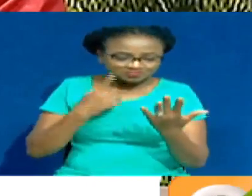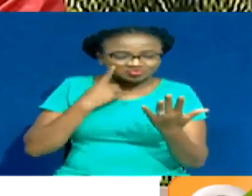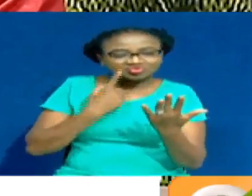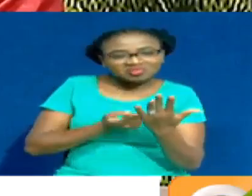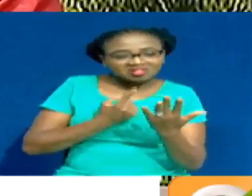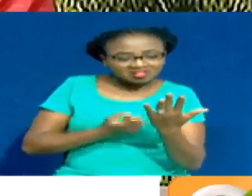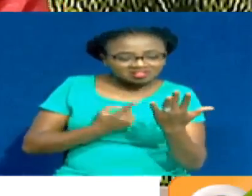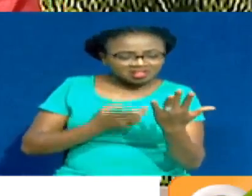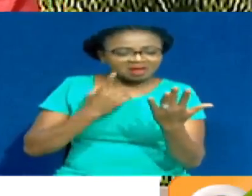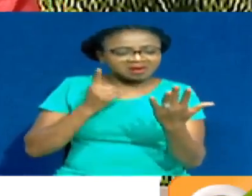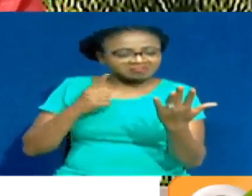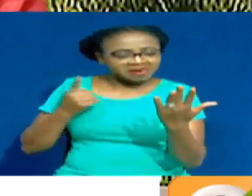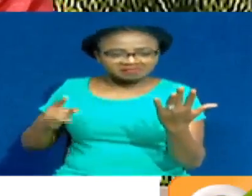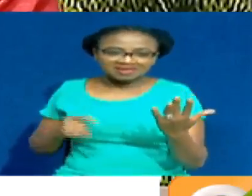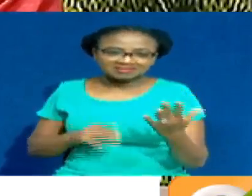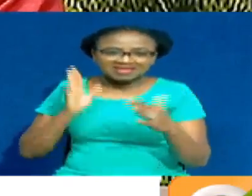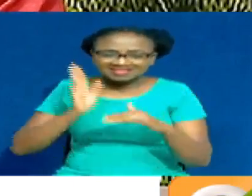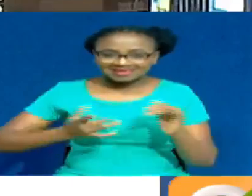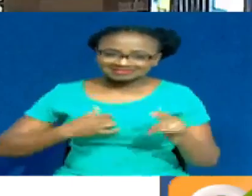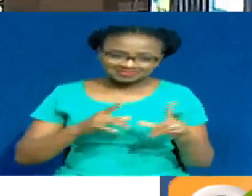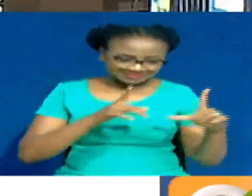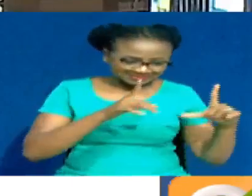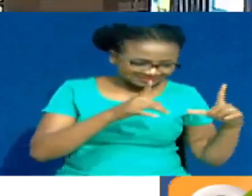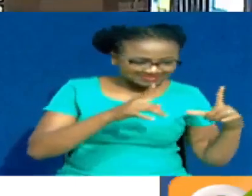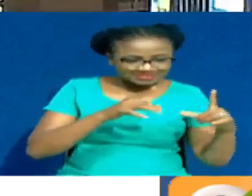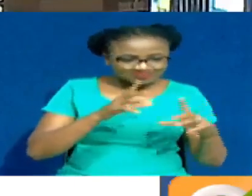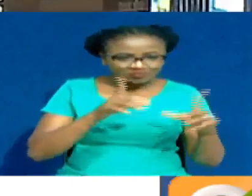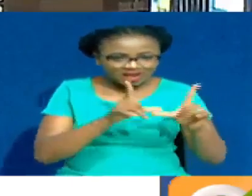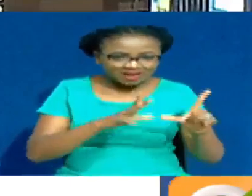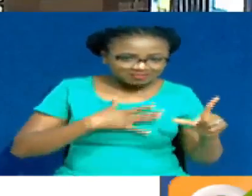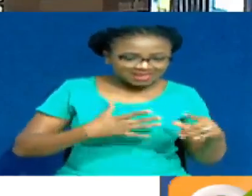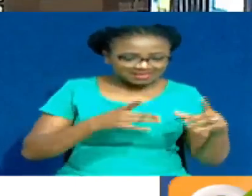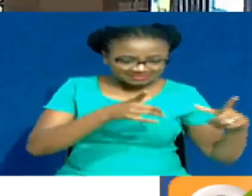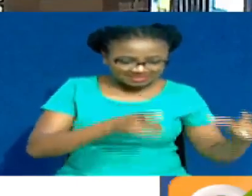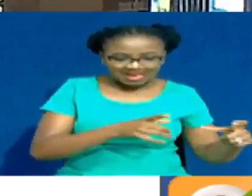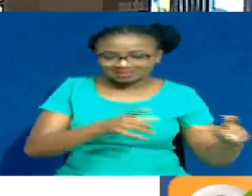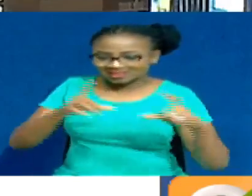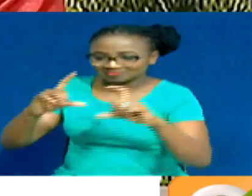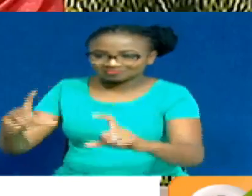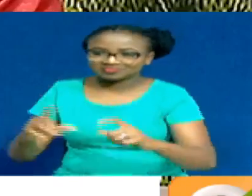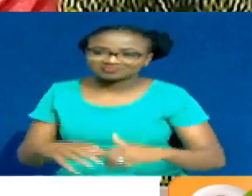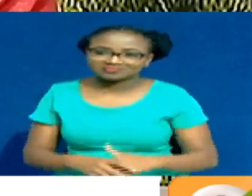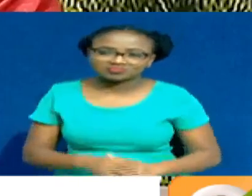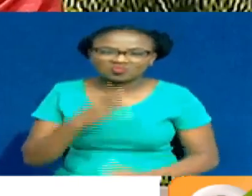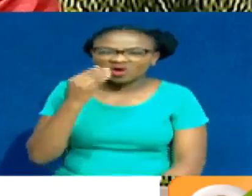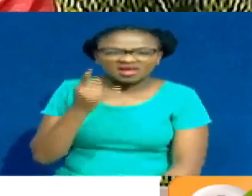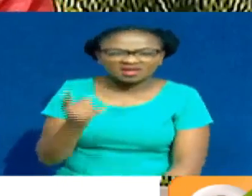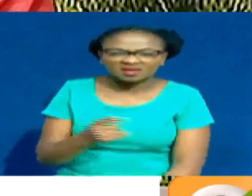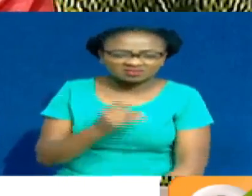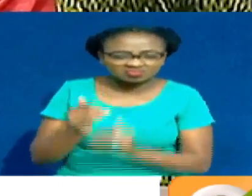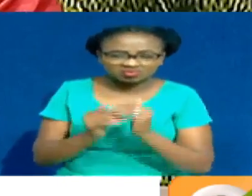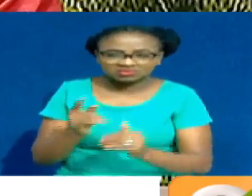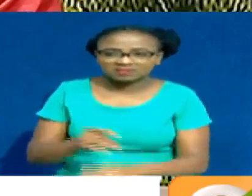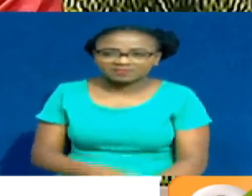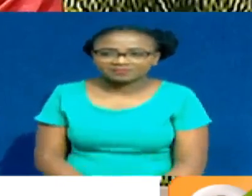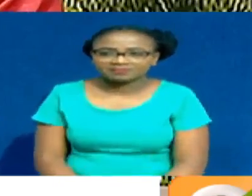as Wahiga Mwaura to go and look for my title and scan it and upload. What's the reason for that? The challenge, I just told you during the first part